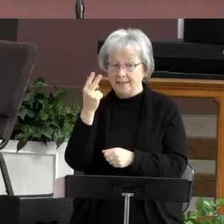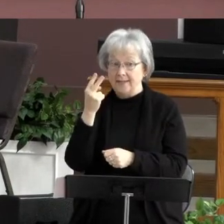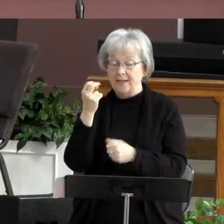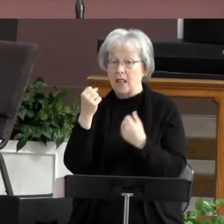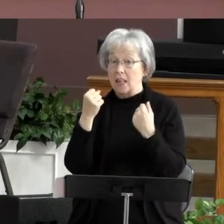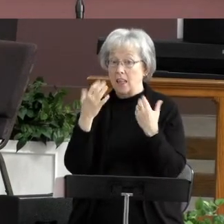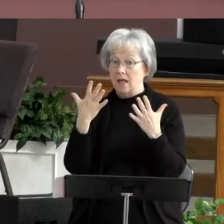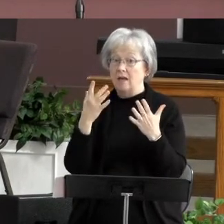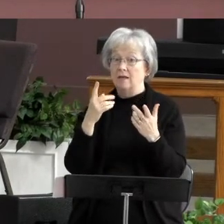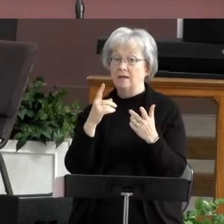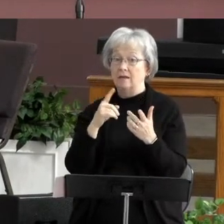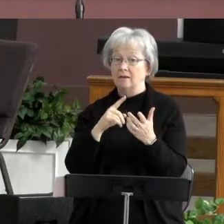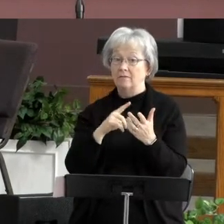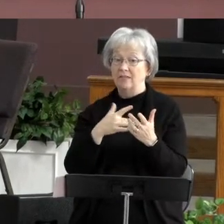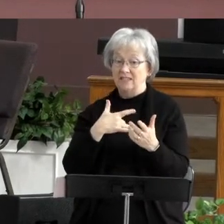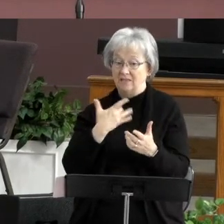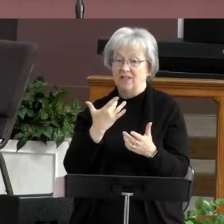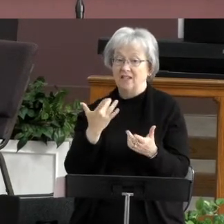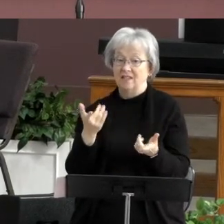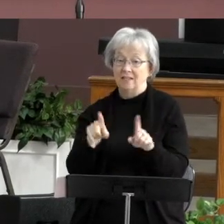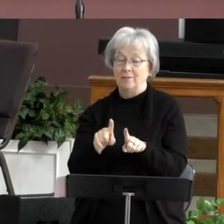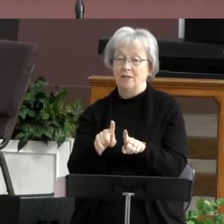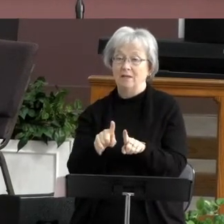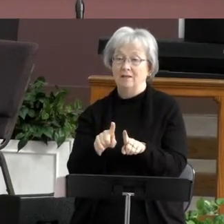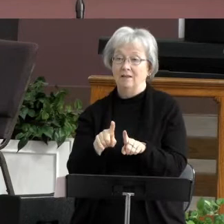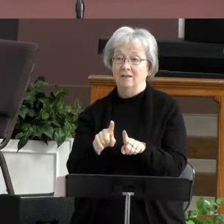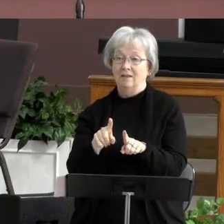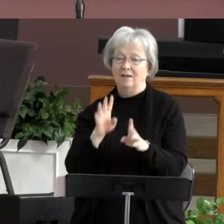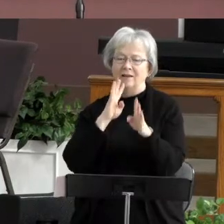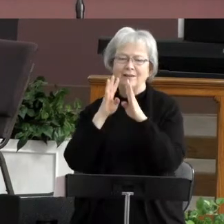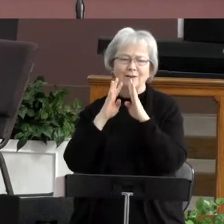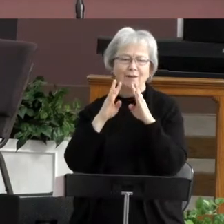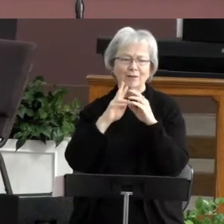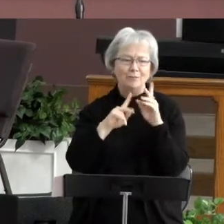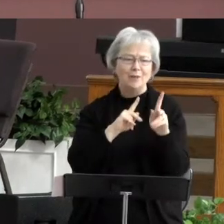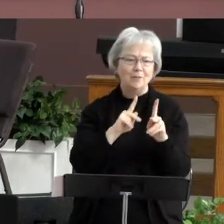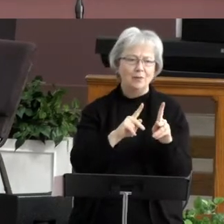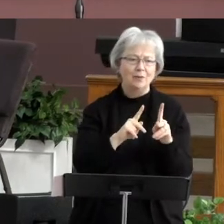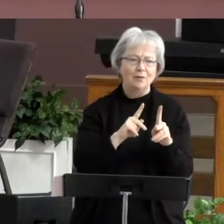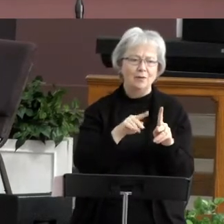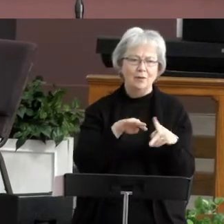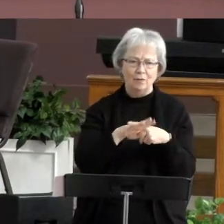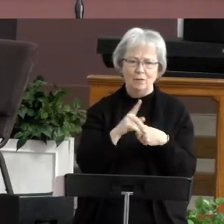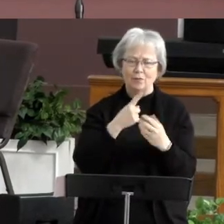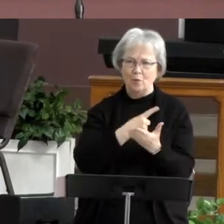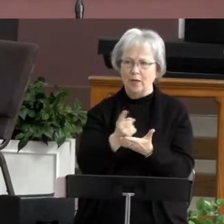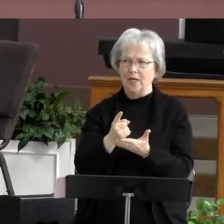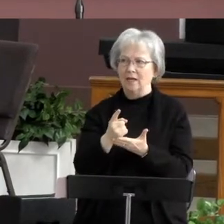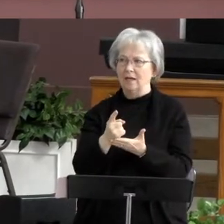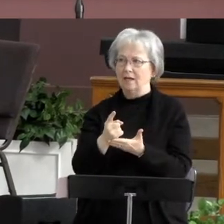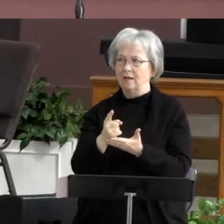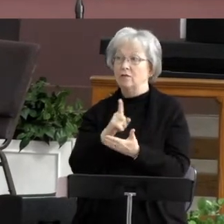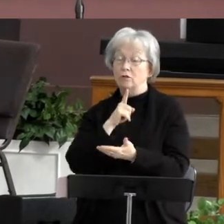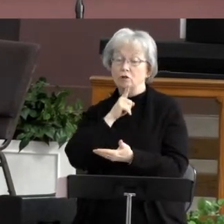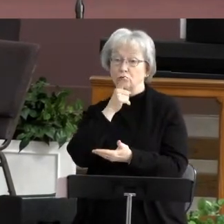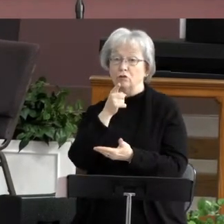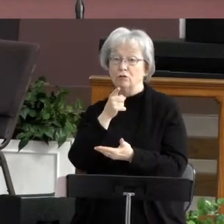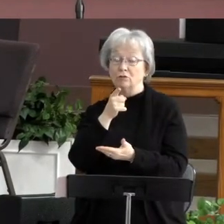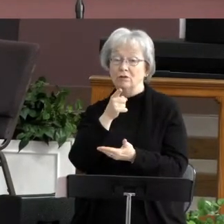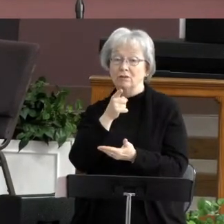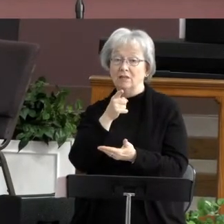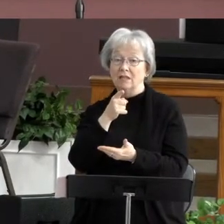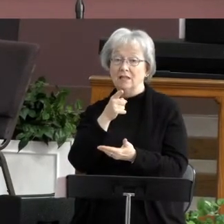this as I've talked with different people over the past week. The truth of the matter is, these feelings